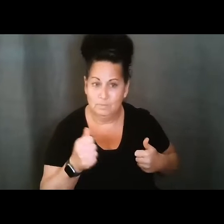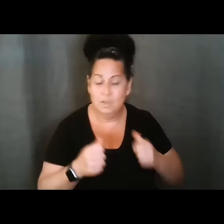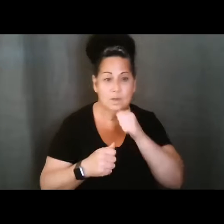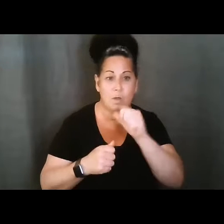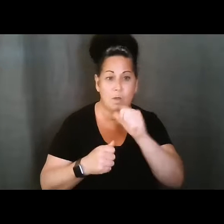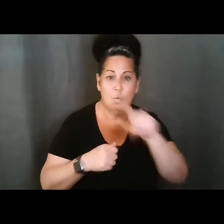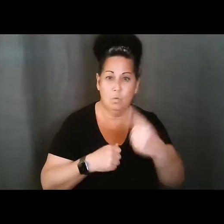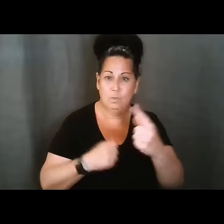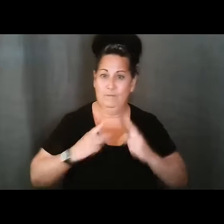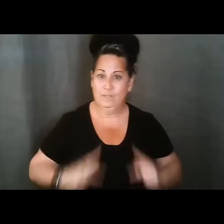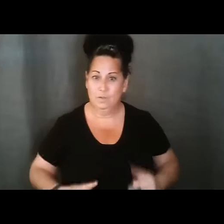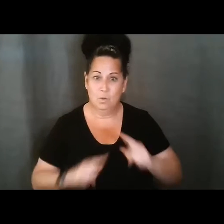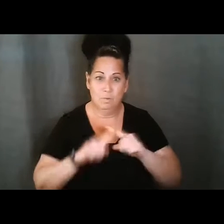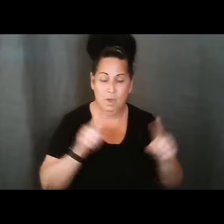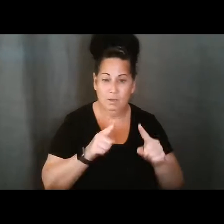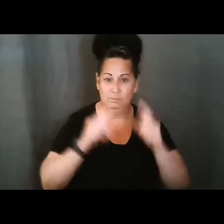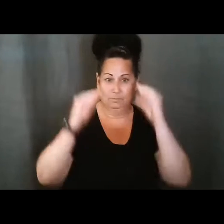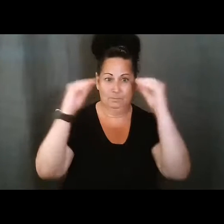educational component.